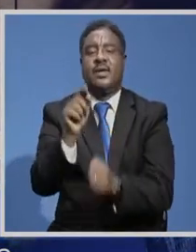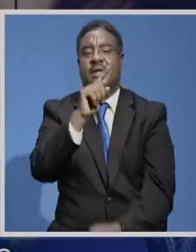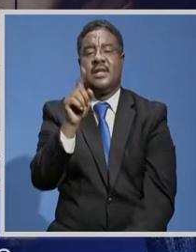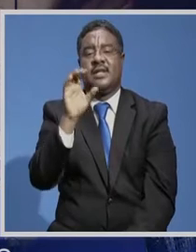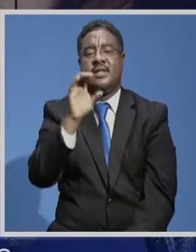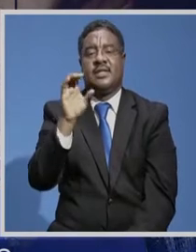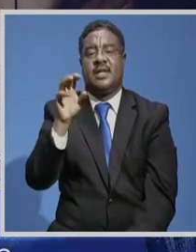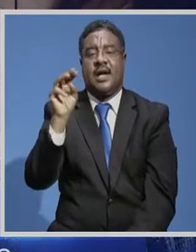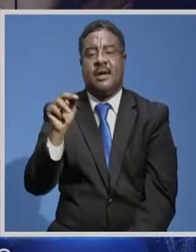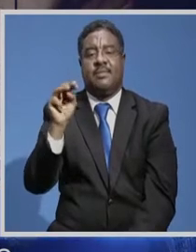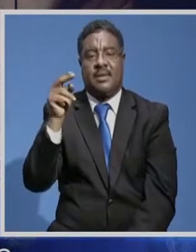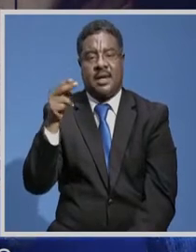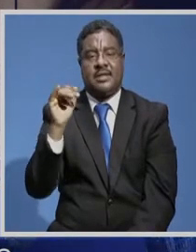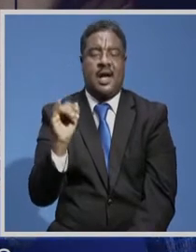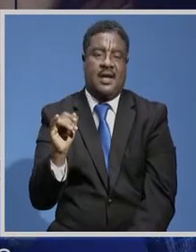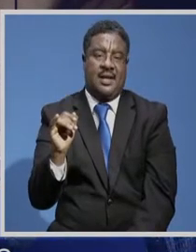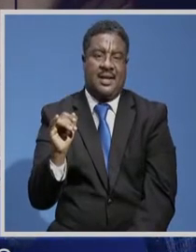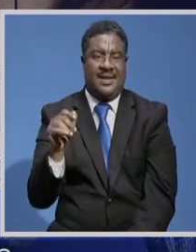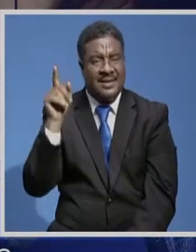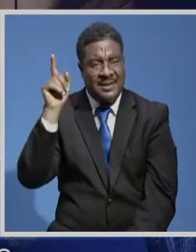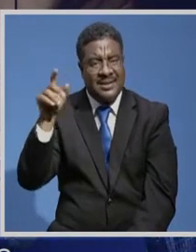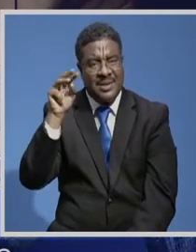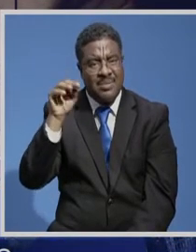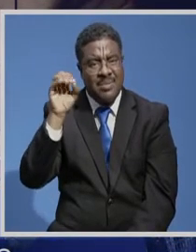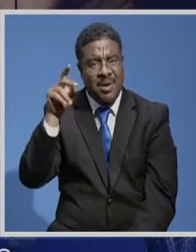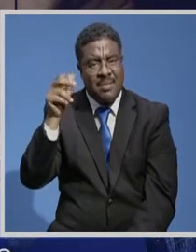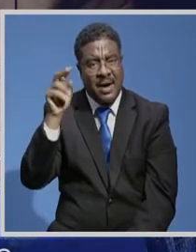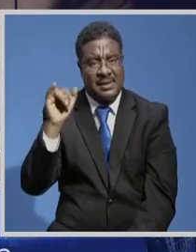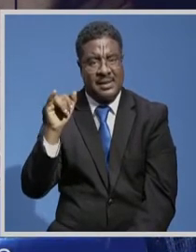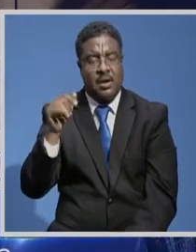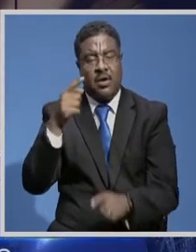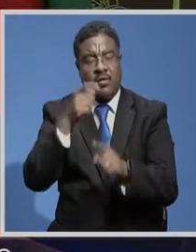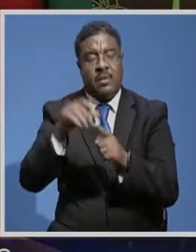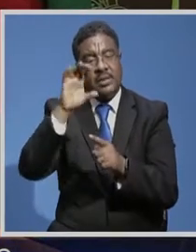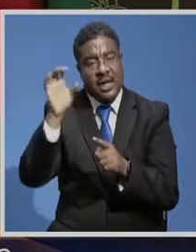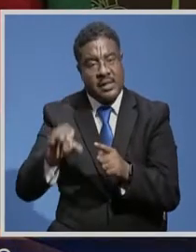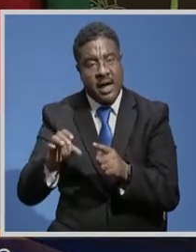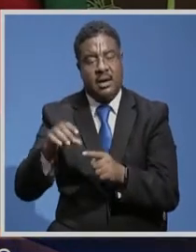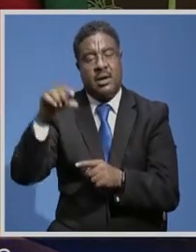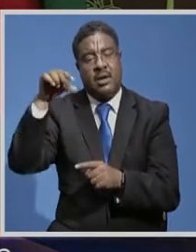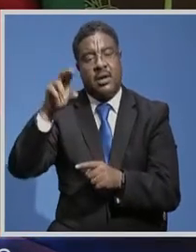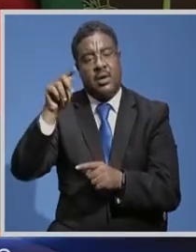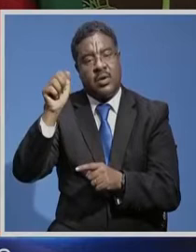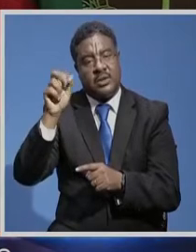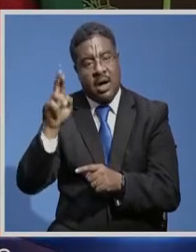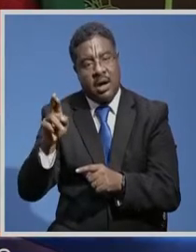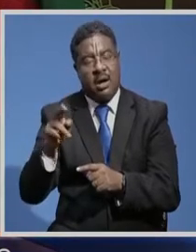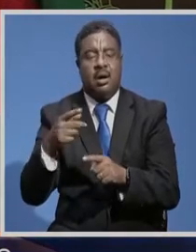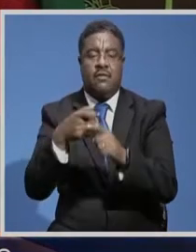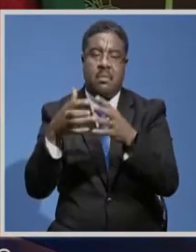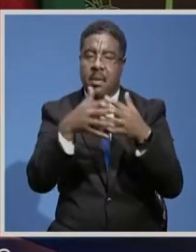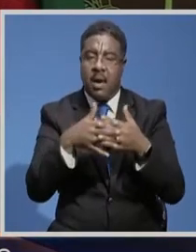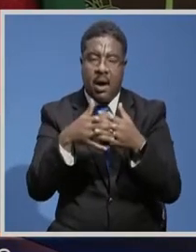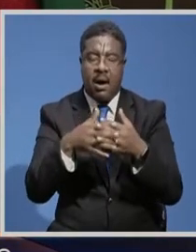running Mopani Copper Mine. Mr. Musuka says the investors are from China, Qatar, South Africa, the United Kingdom, and the United States of